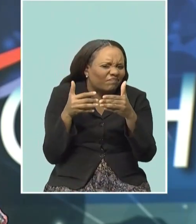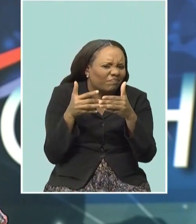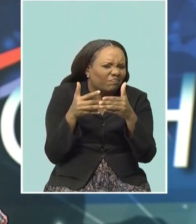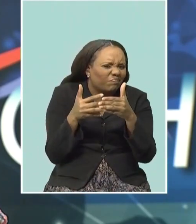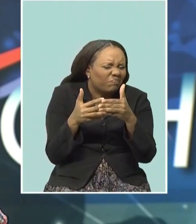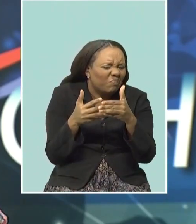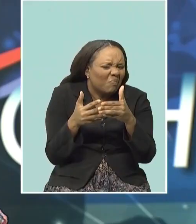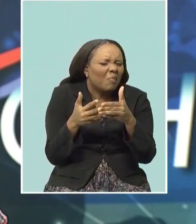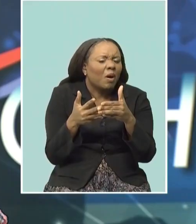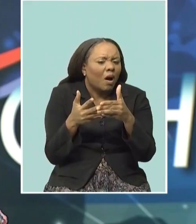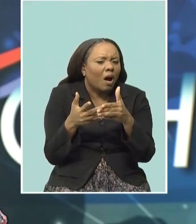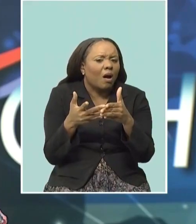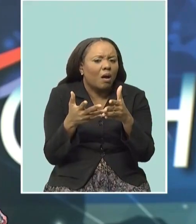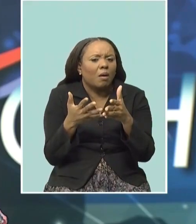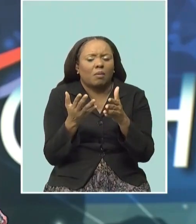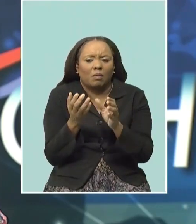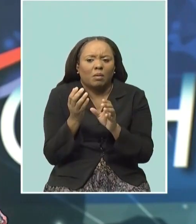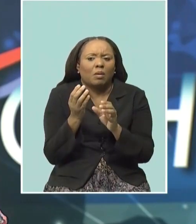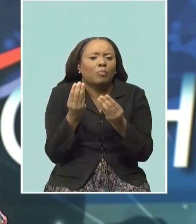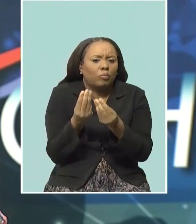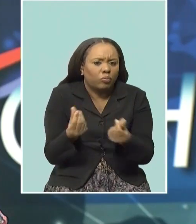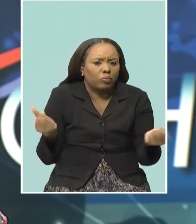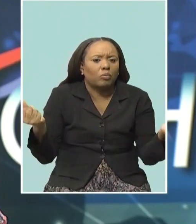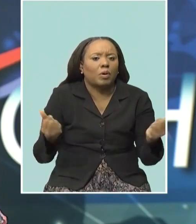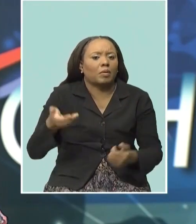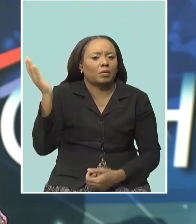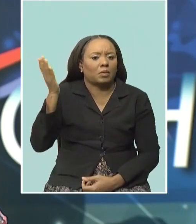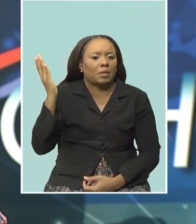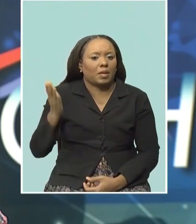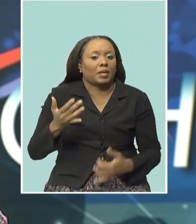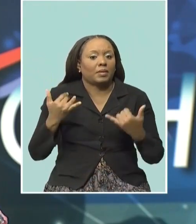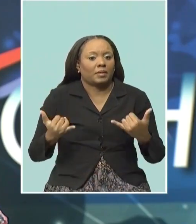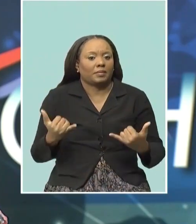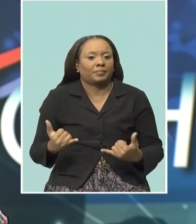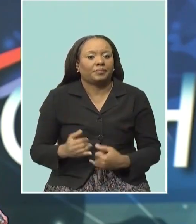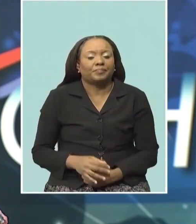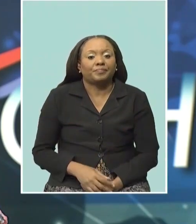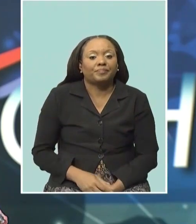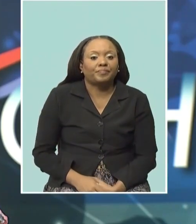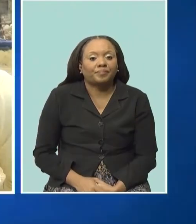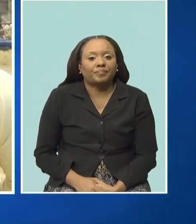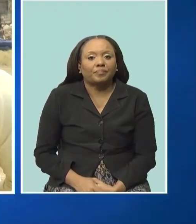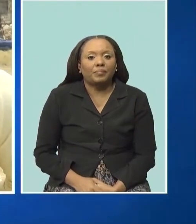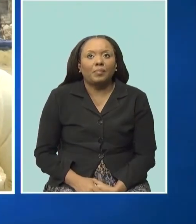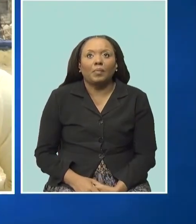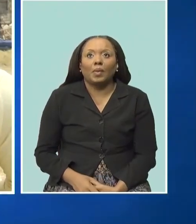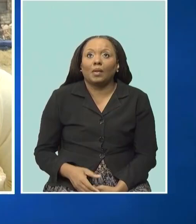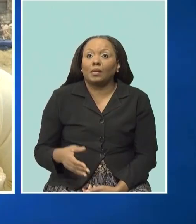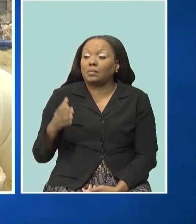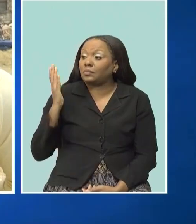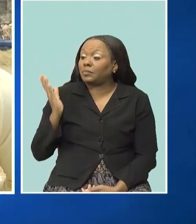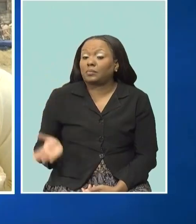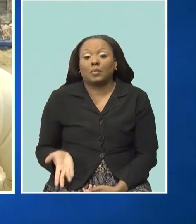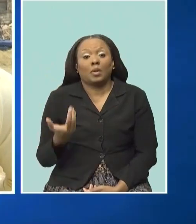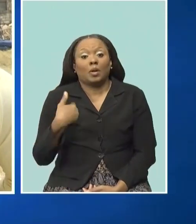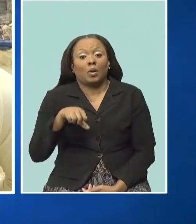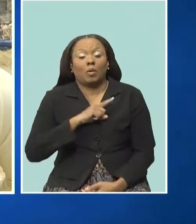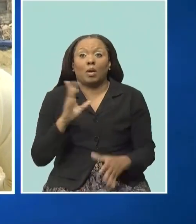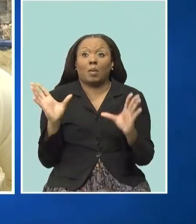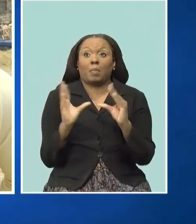the sidelines of the annual Paris Hill St. Joseph Big Kite event. We've had a number of meetings with the